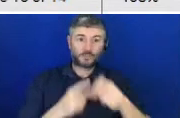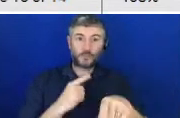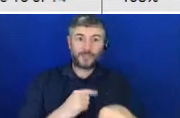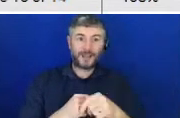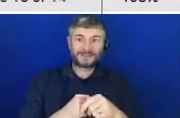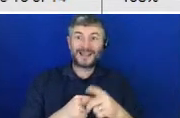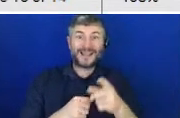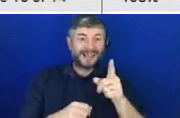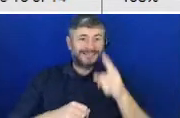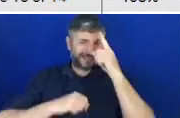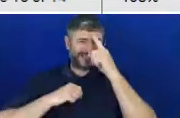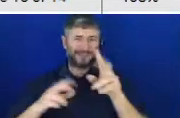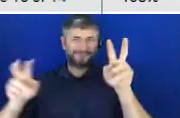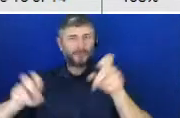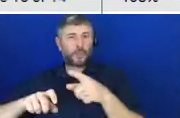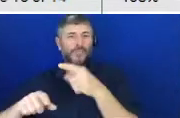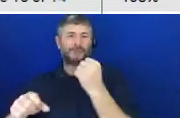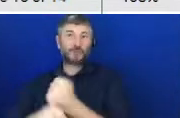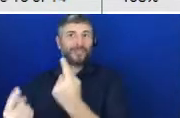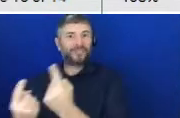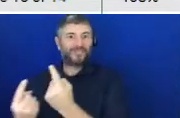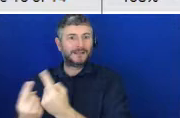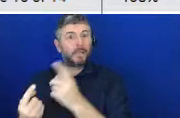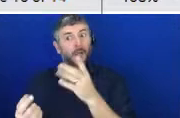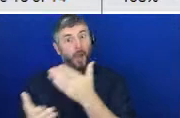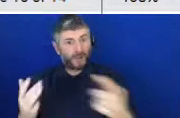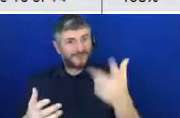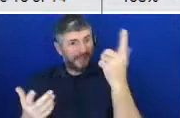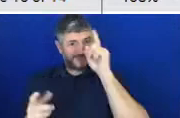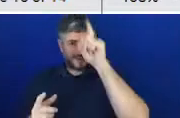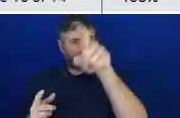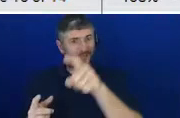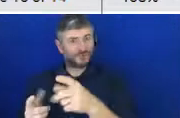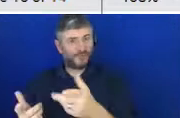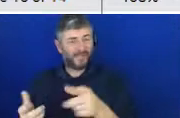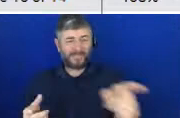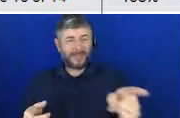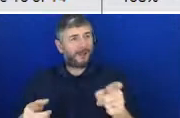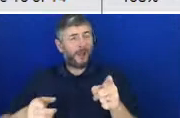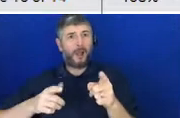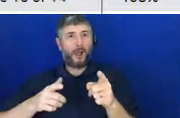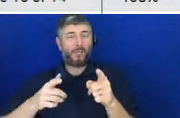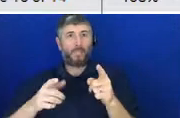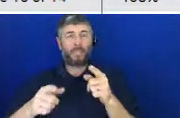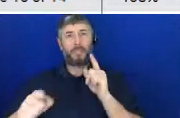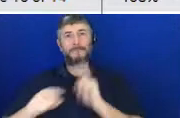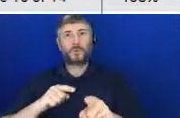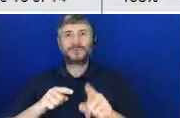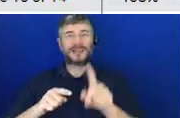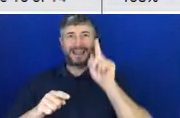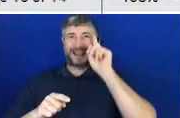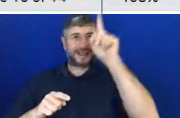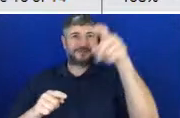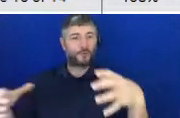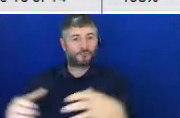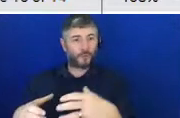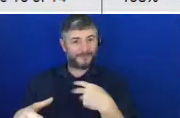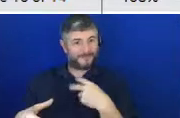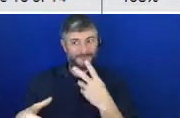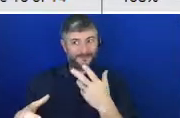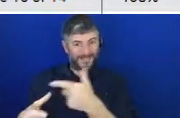you've been doing things outside. They're very innovative. You know, they're the most innovative. They have all of the skills, those